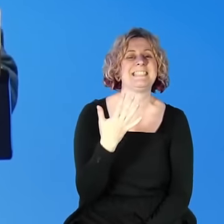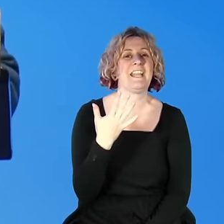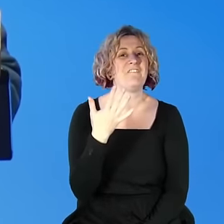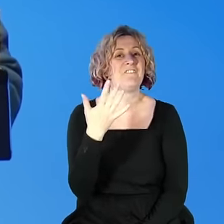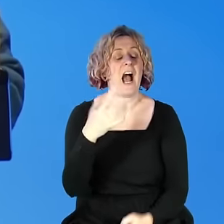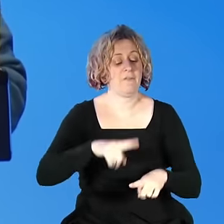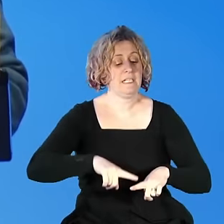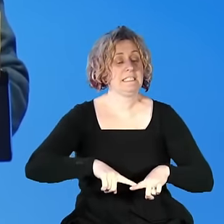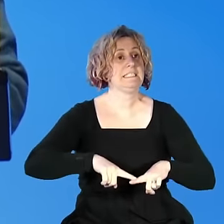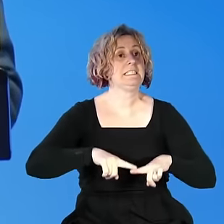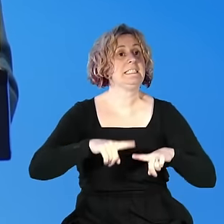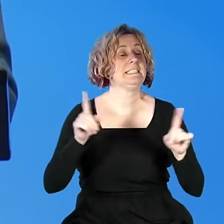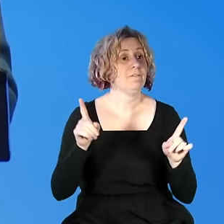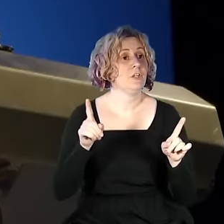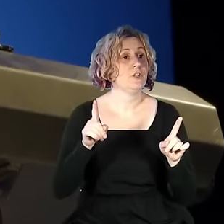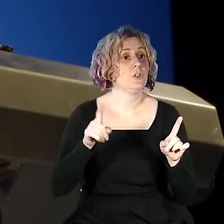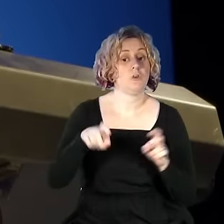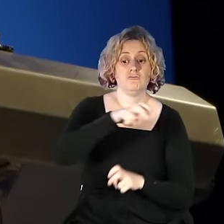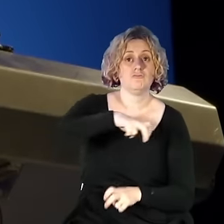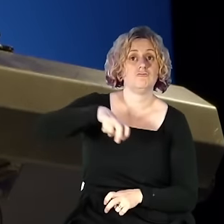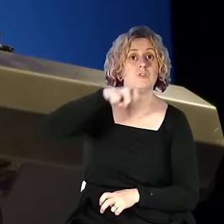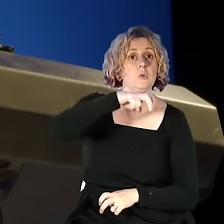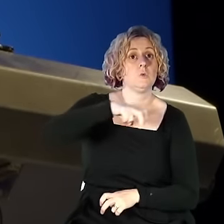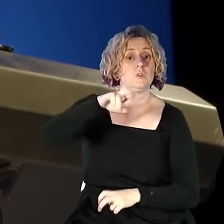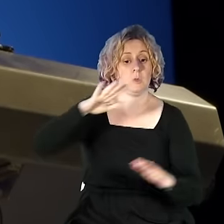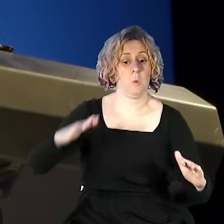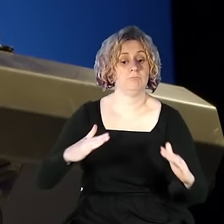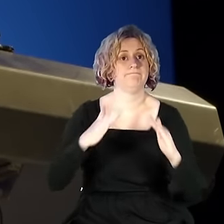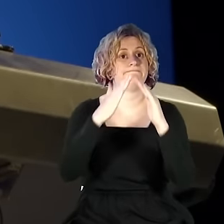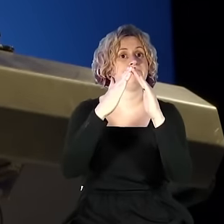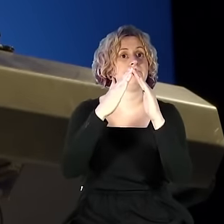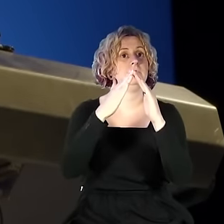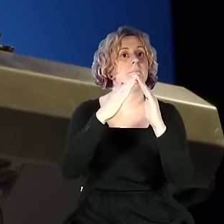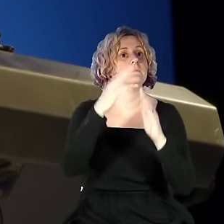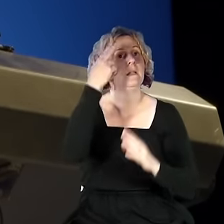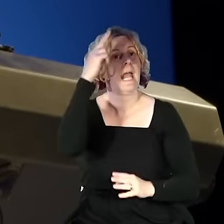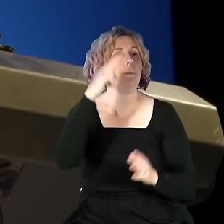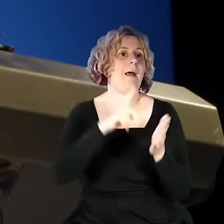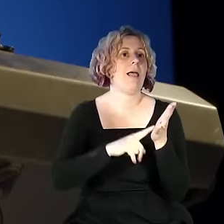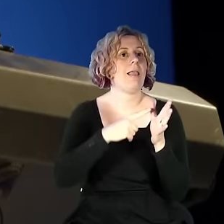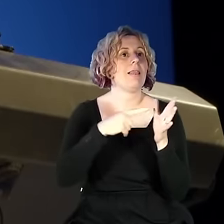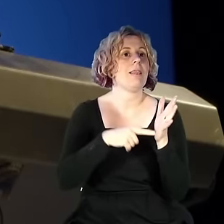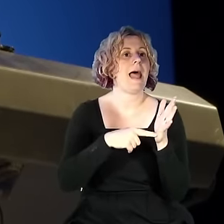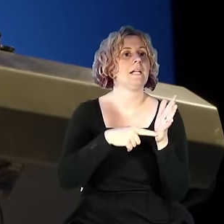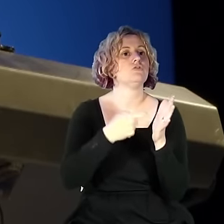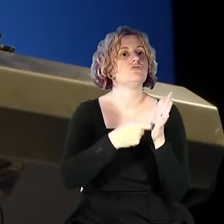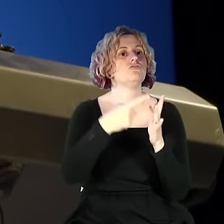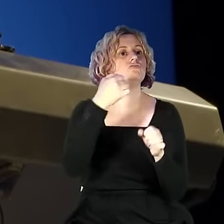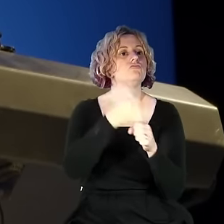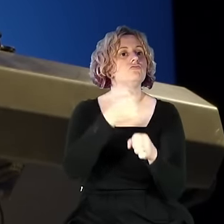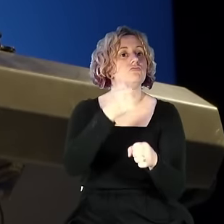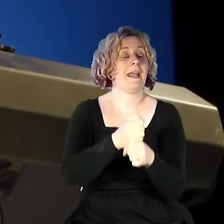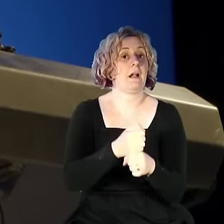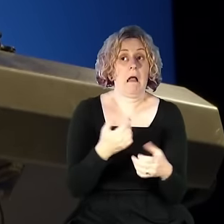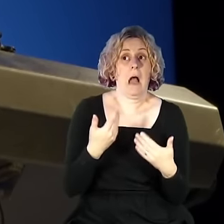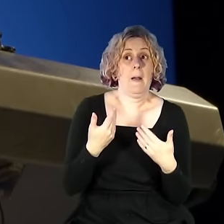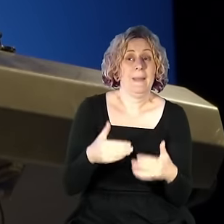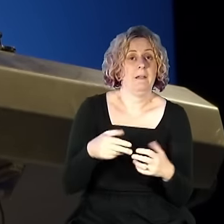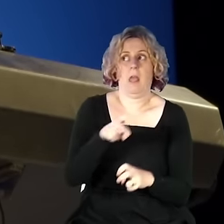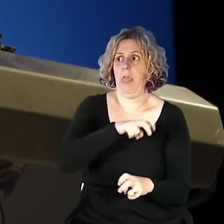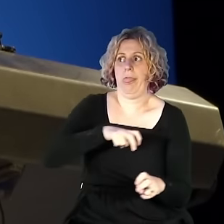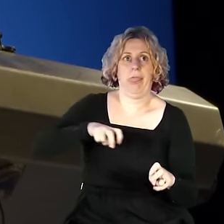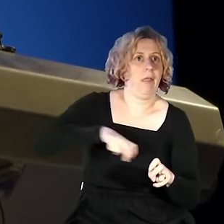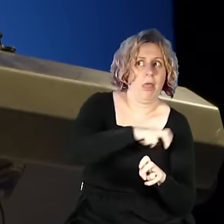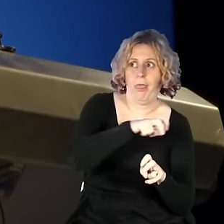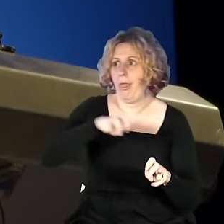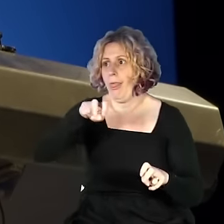of our local mountain, Latrig, which looks over this venue. I didn't even know it was possible to find so many different ways before I